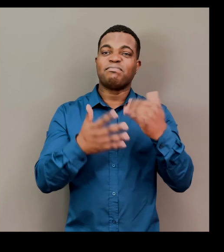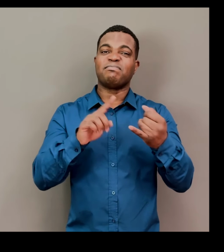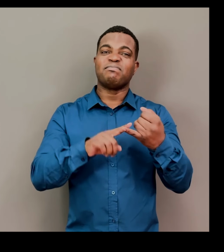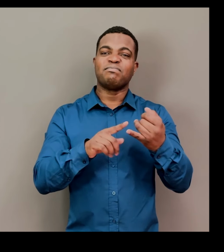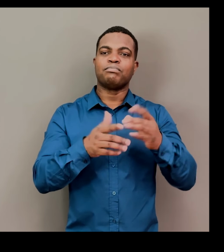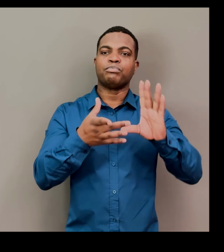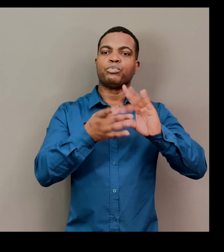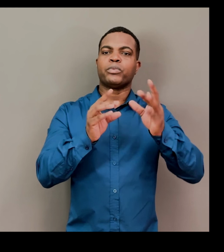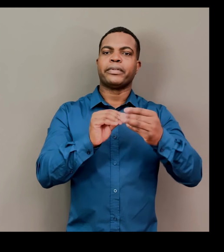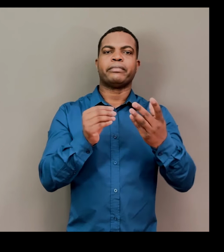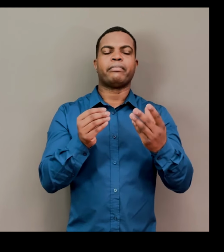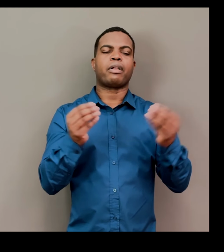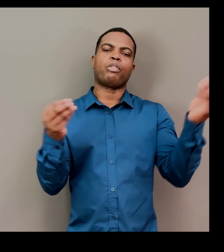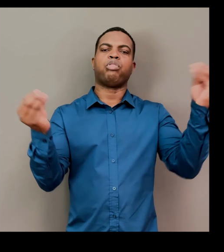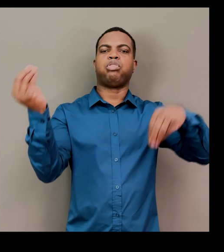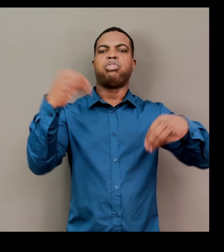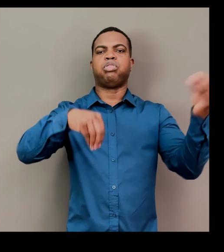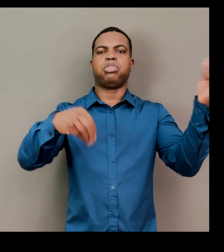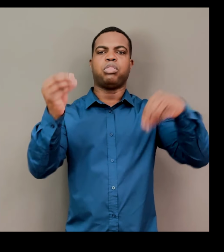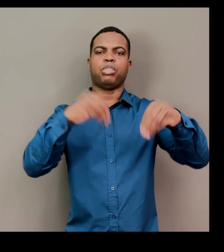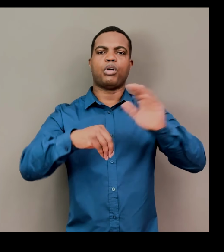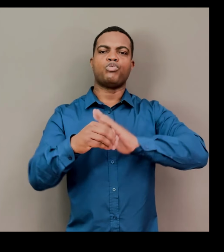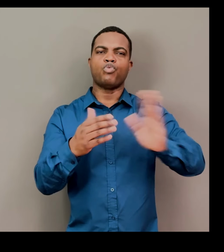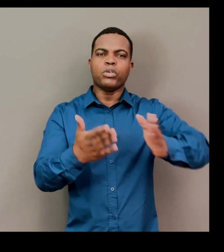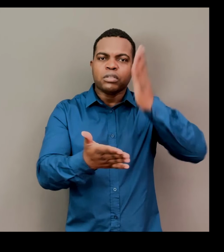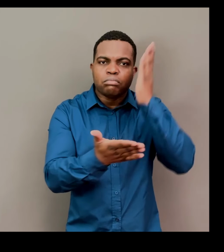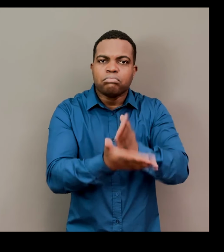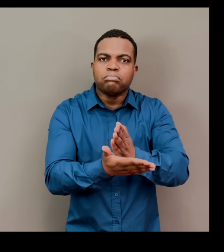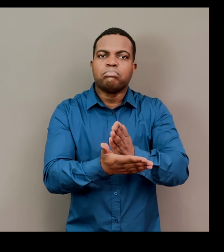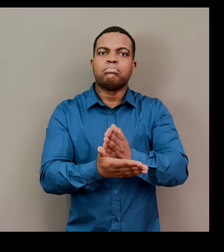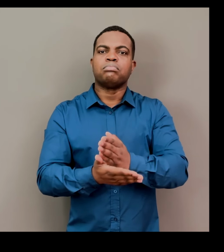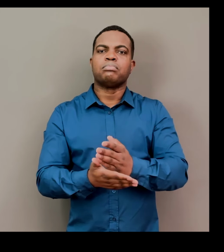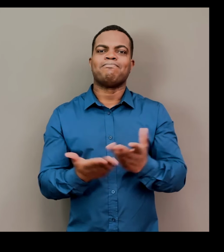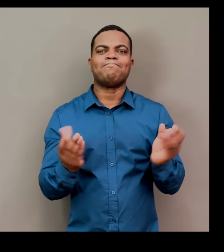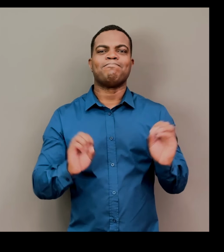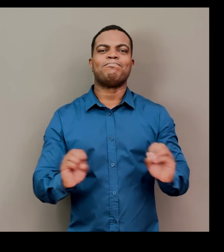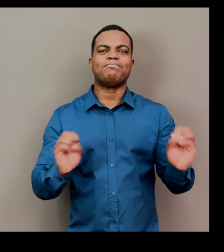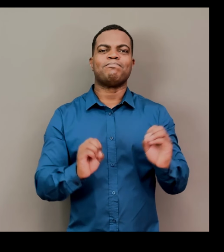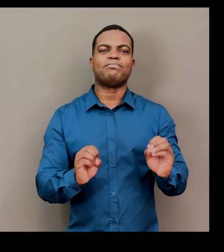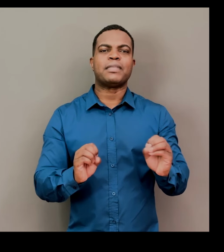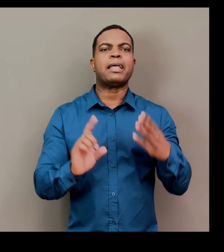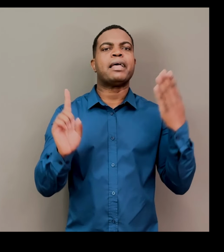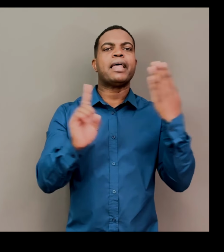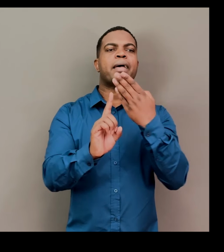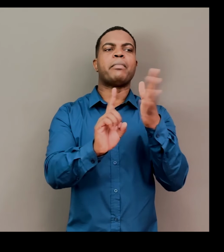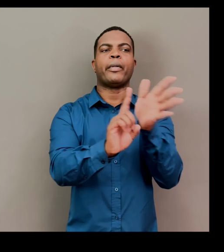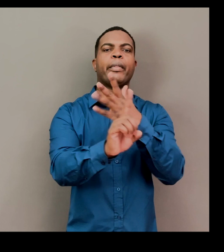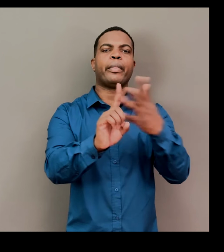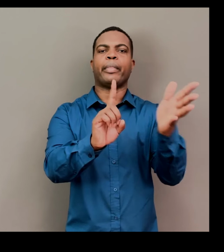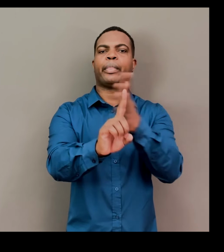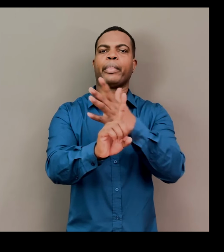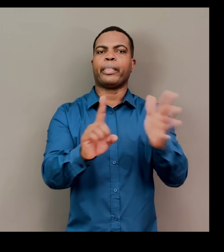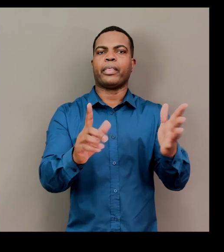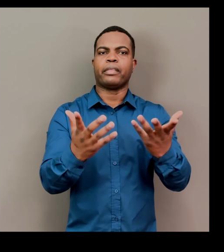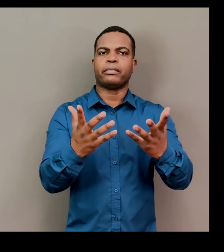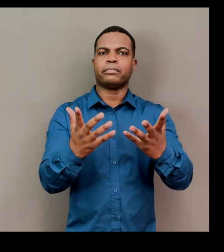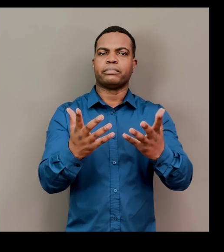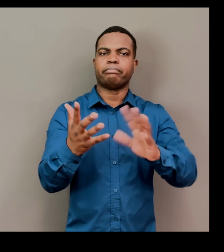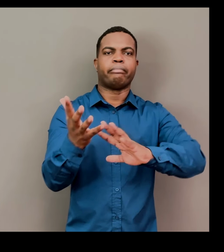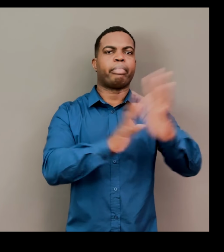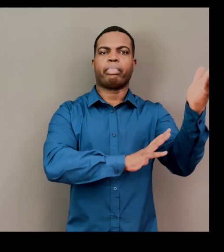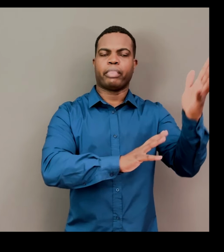new content, so it's 100% false and is designed to deceive and do